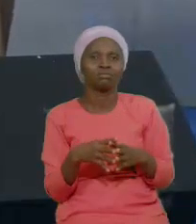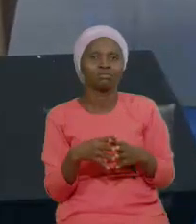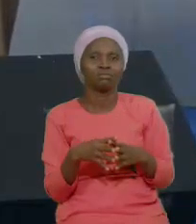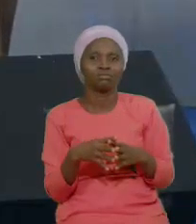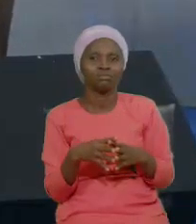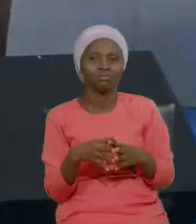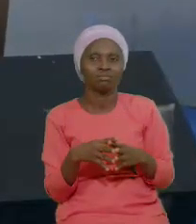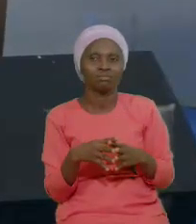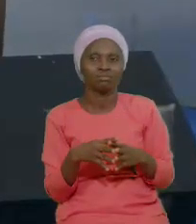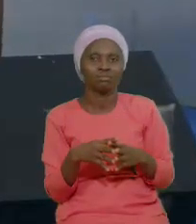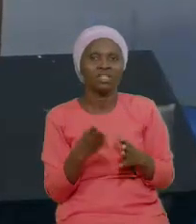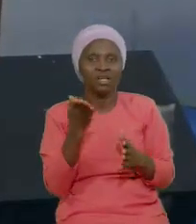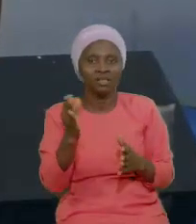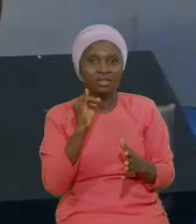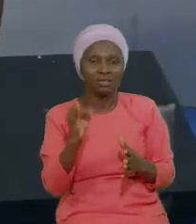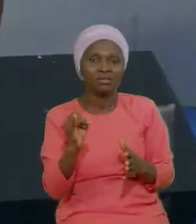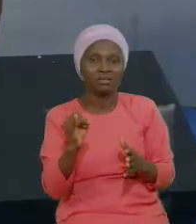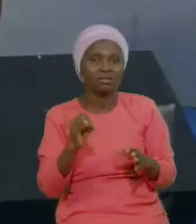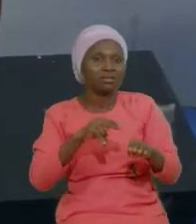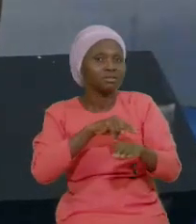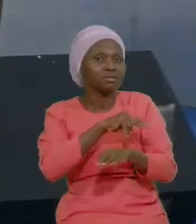There is natural light.